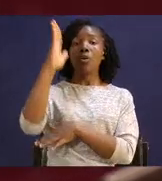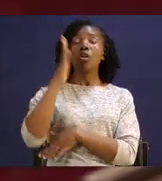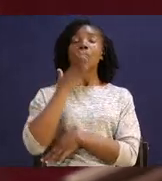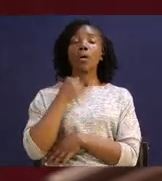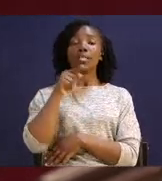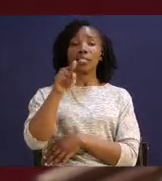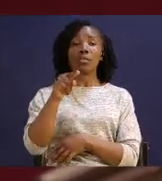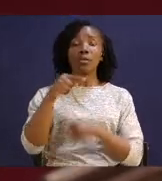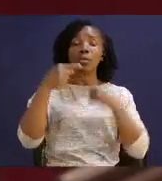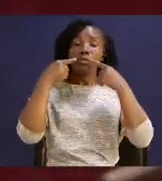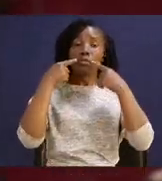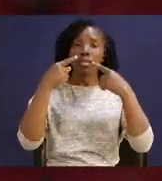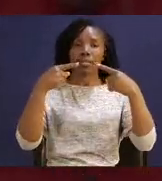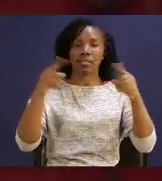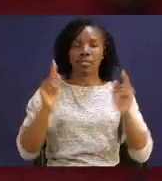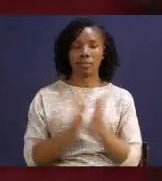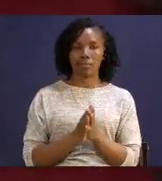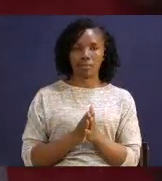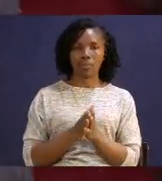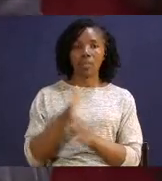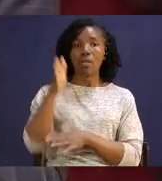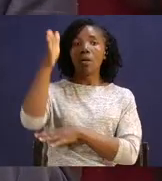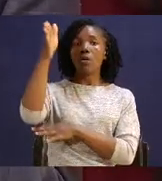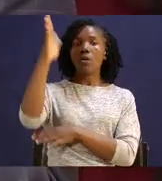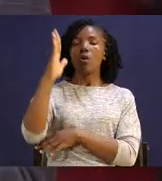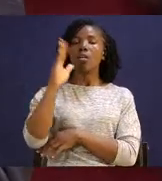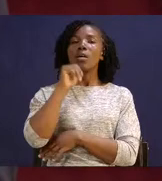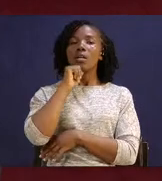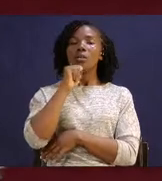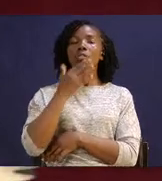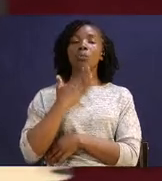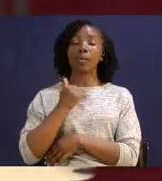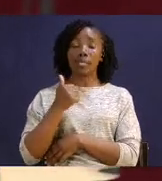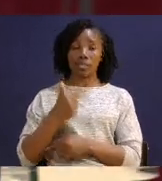So let me tell somebody, tell your neighbor, God does not want you to survive.